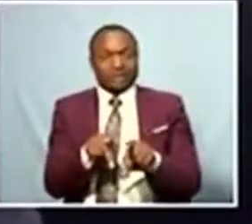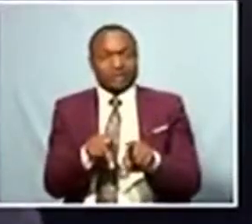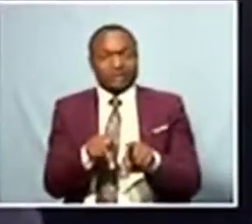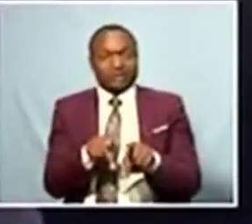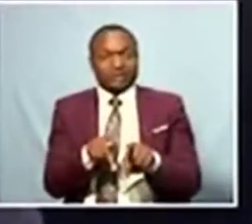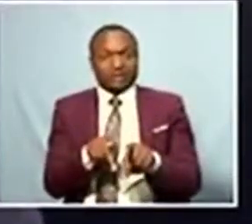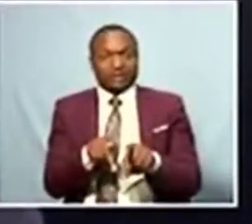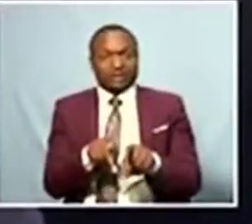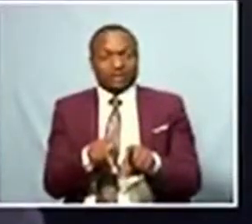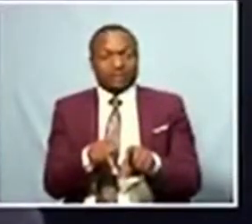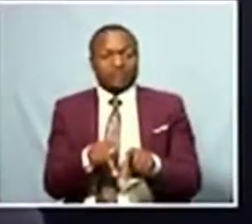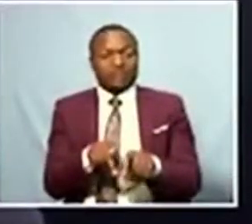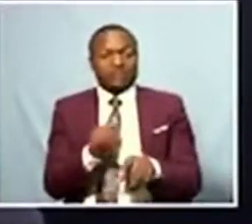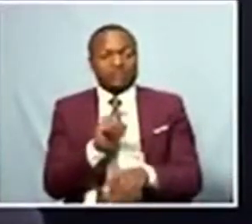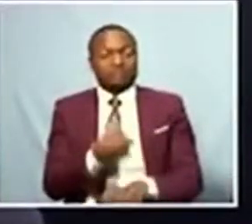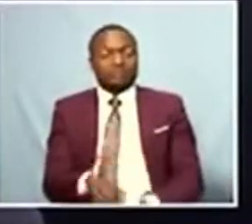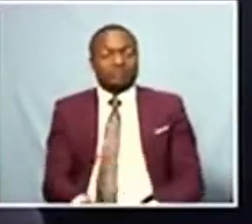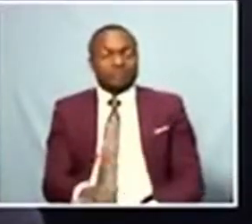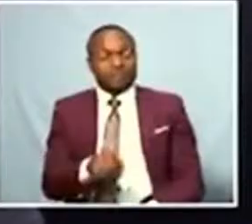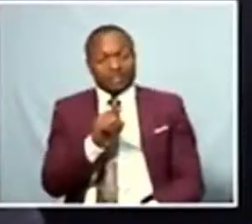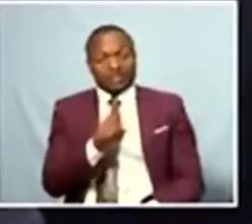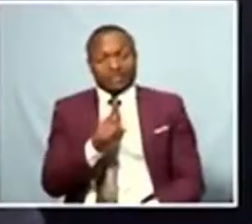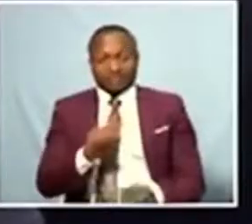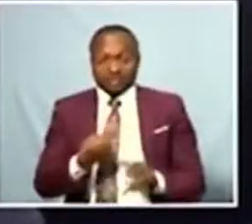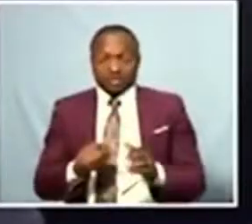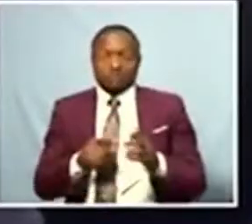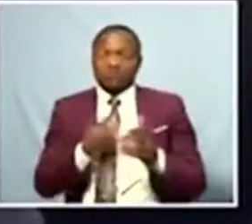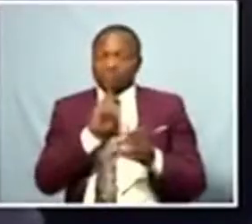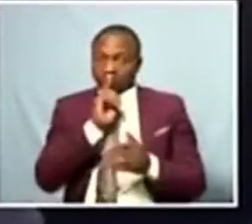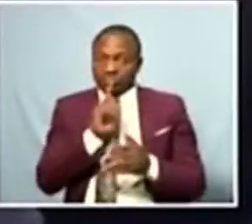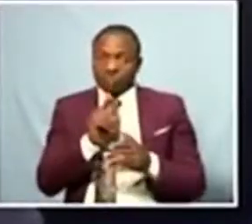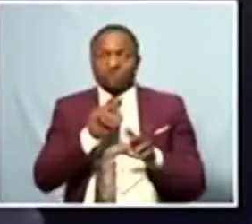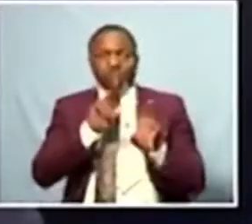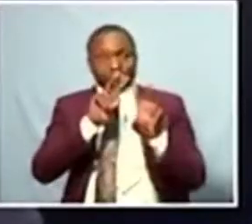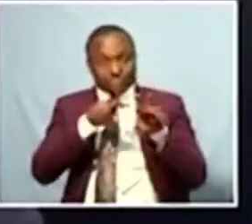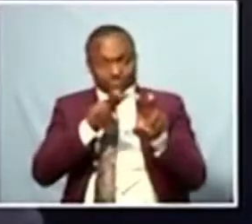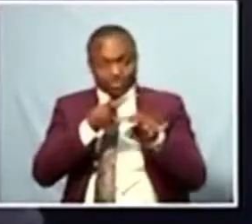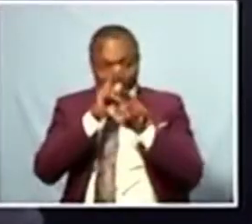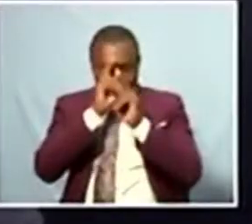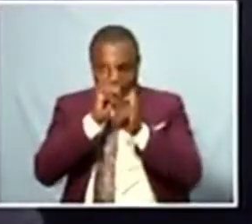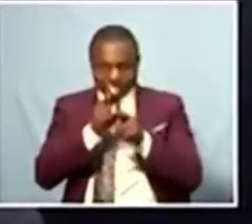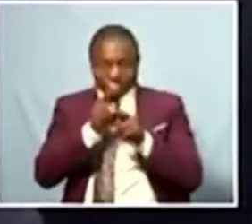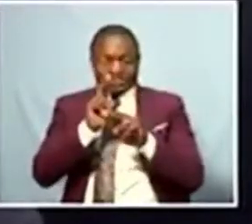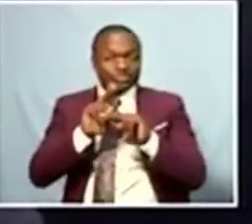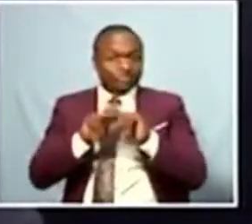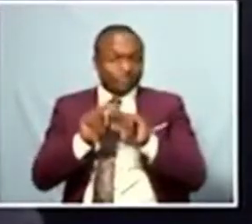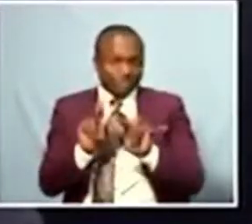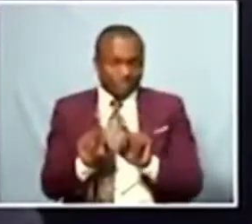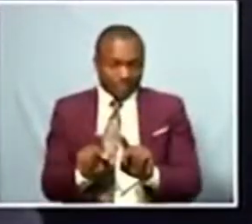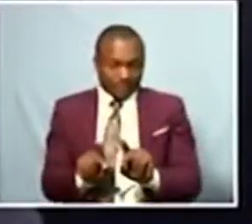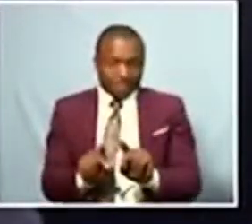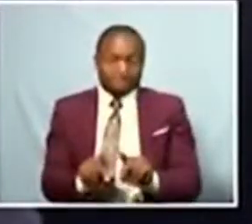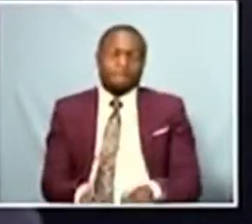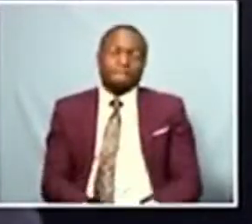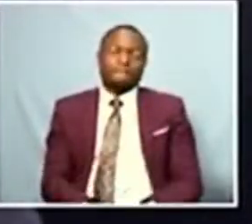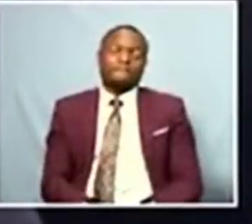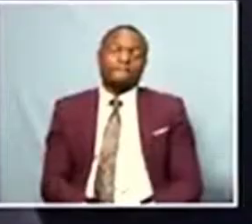they run away. So of course this is a valid observation, Chair. And